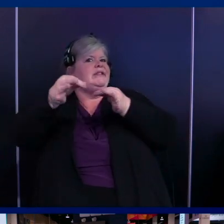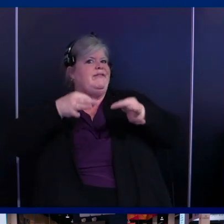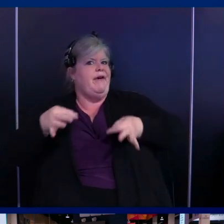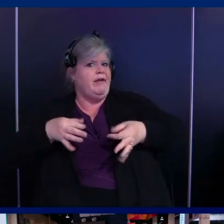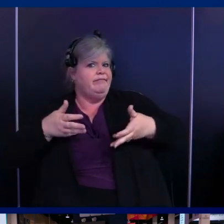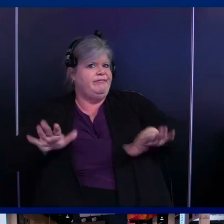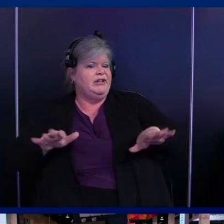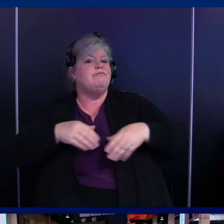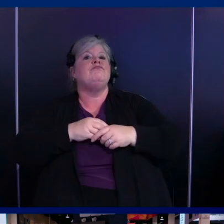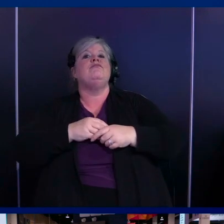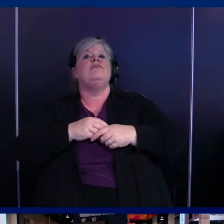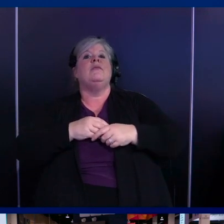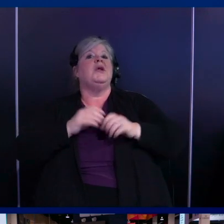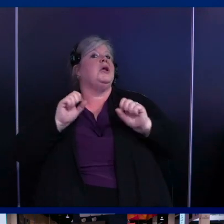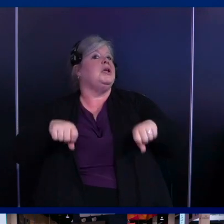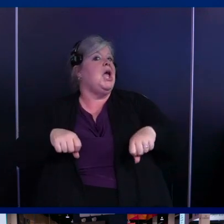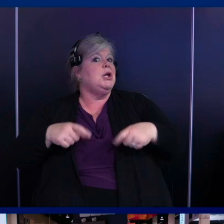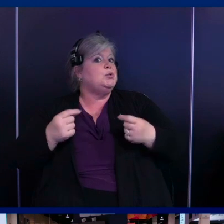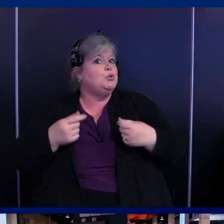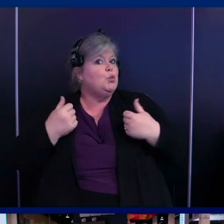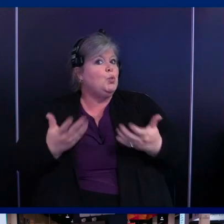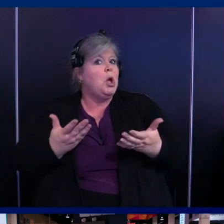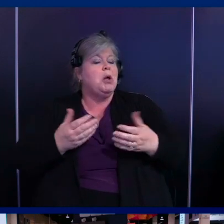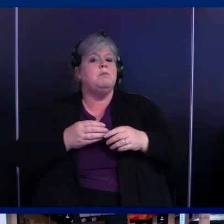jump into,